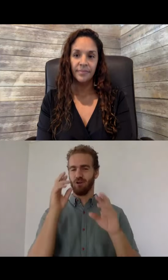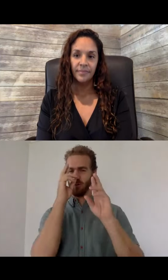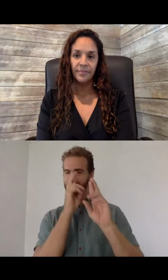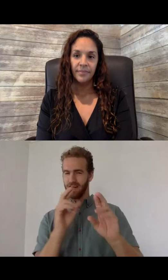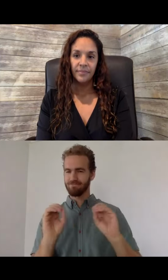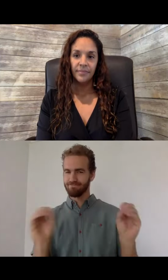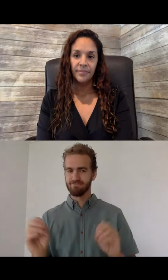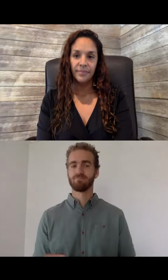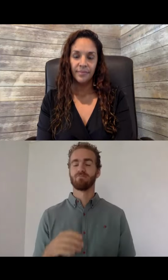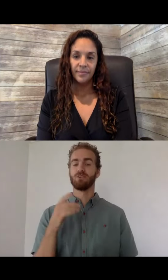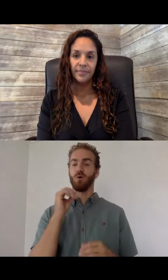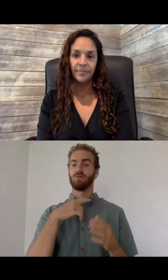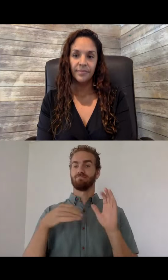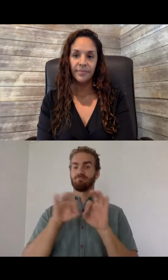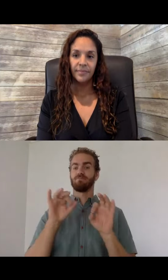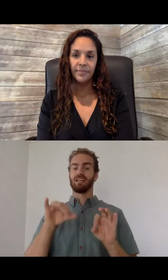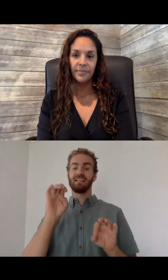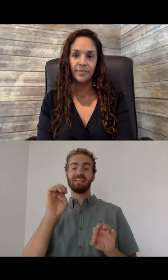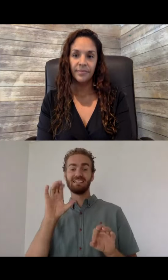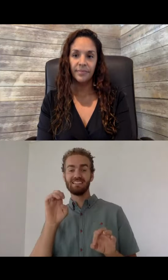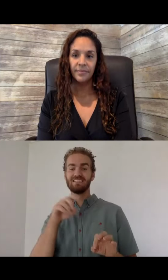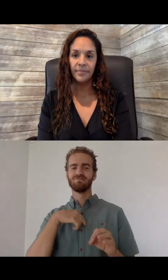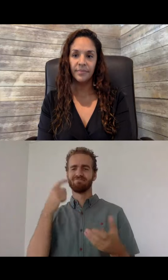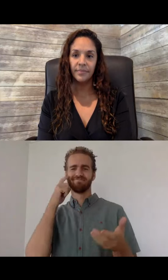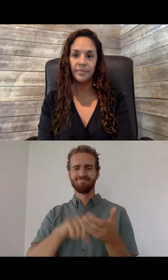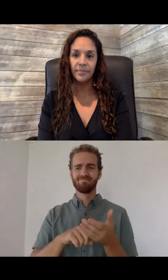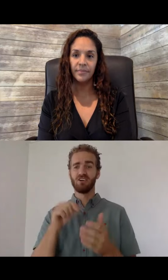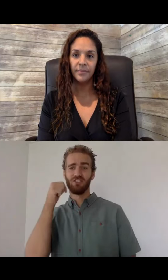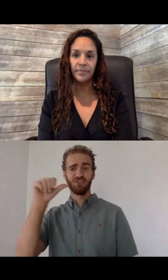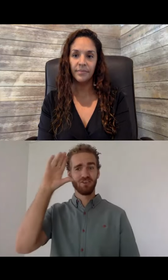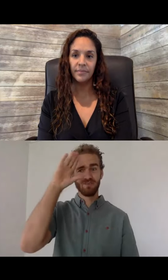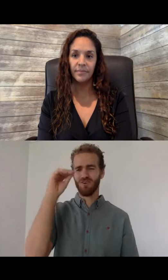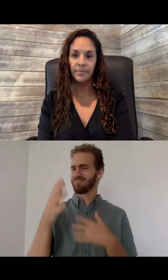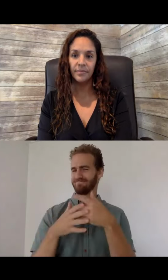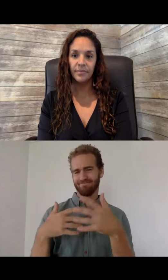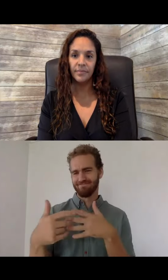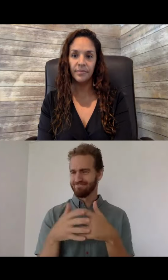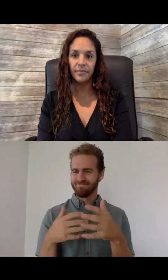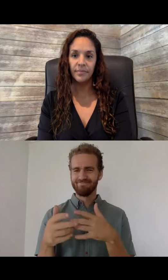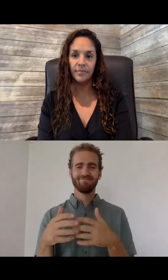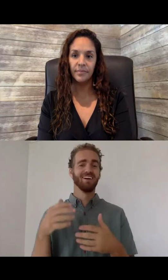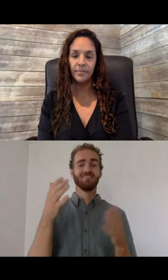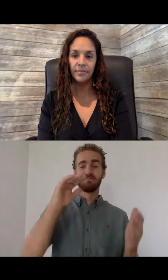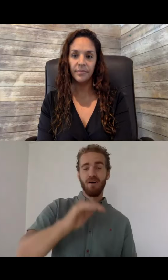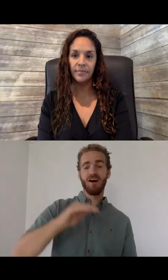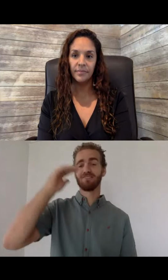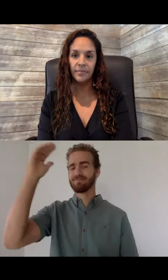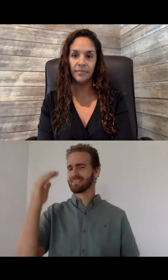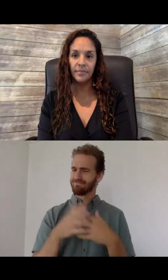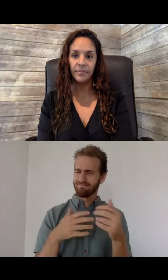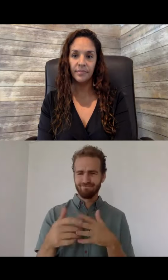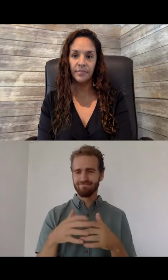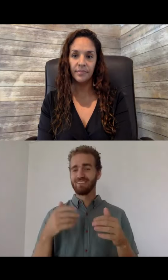bullying, a lot of separation, and a lot of disrespect. It's important in ECE that we recognize girls and boys, it does not make a